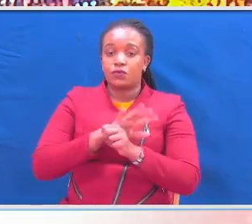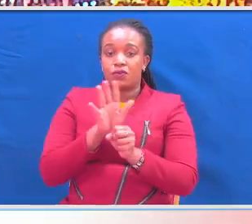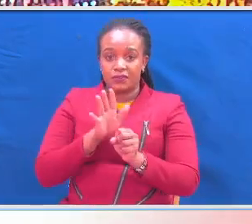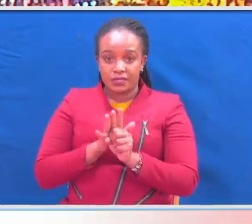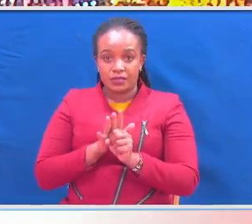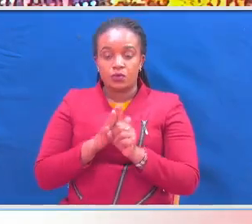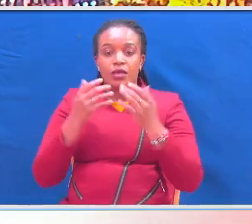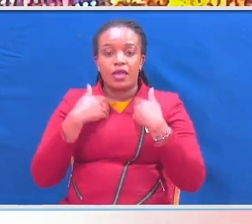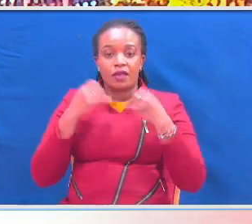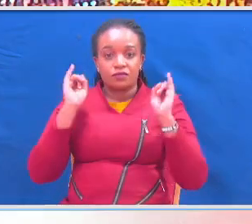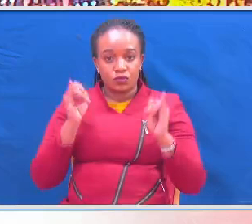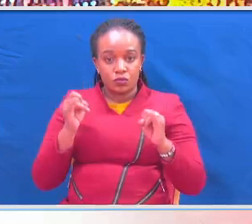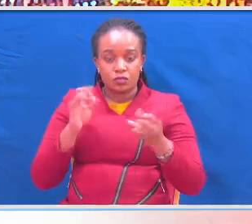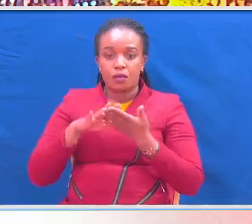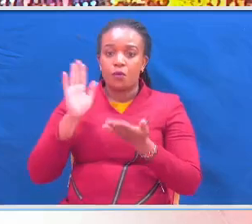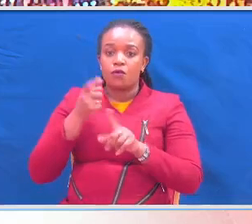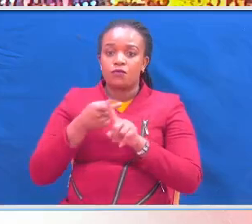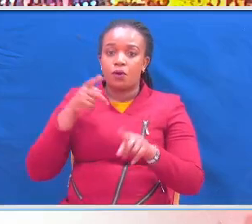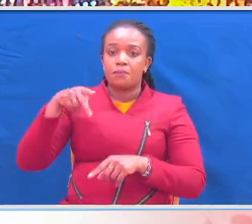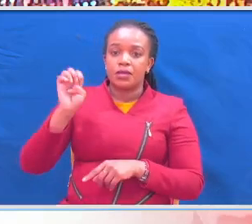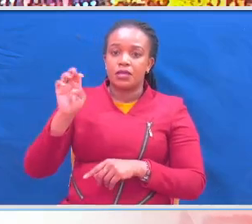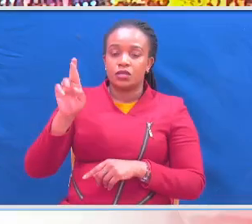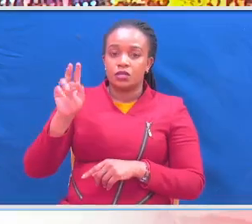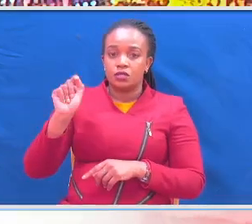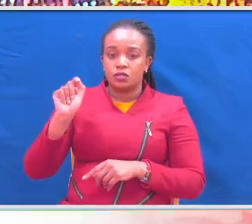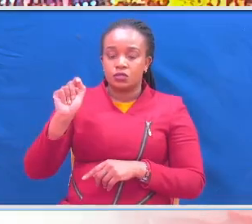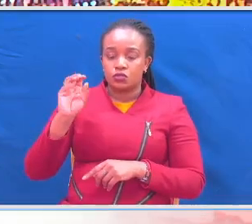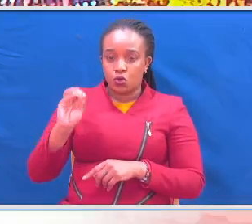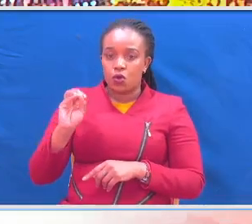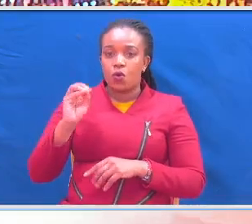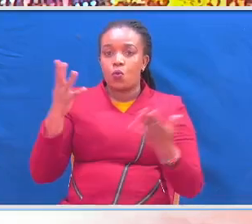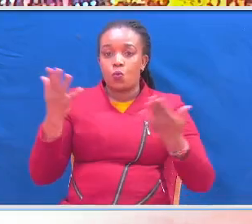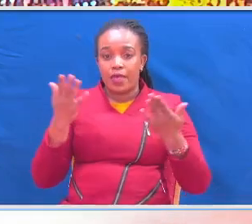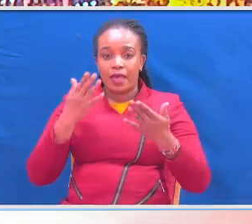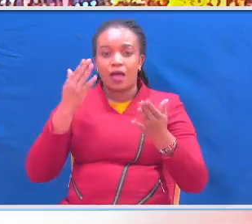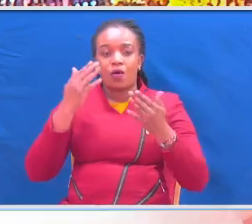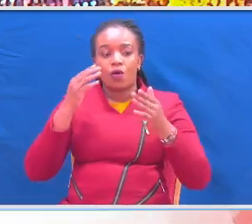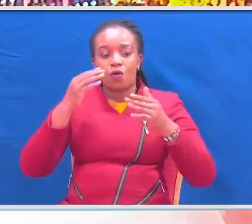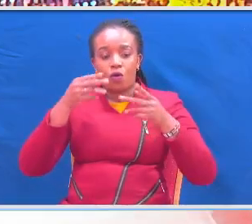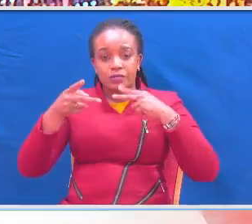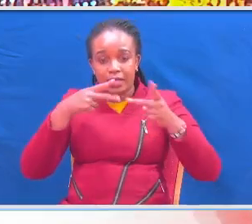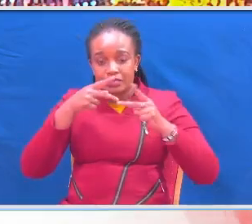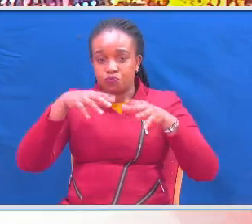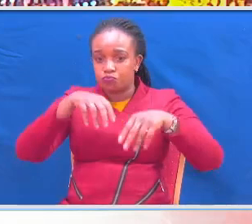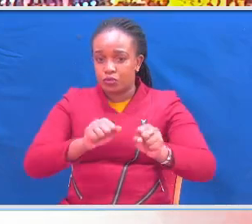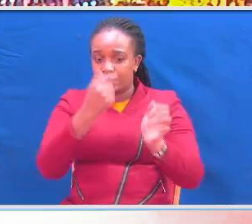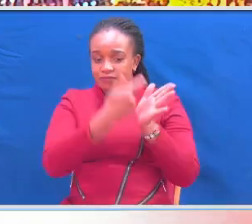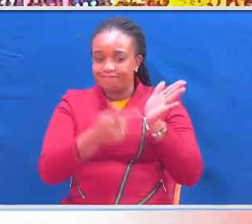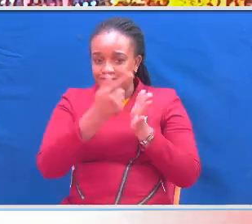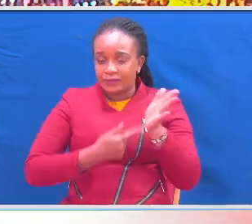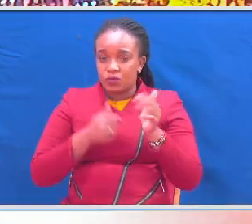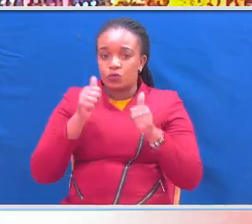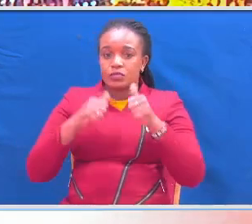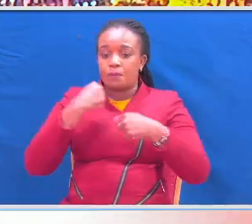Patronila Goren reports, cancellation of hotel bookings and revenue loss has prompted stakeholders to ditch the